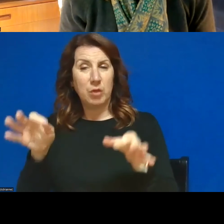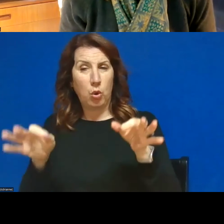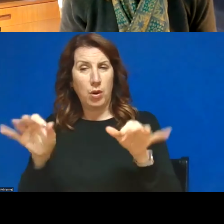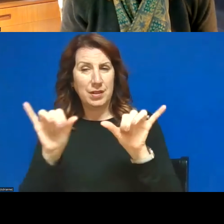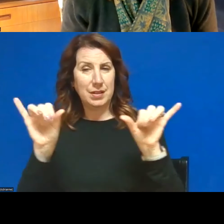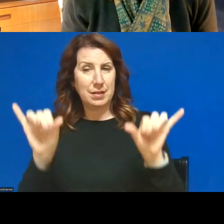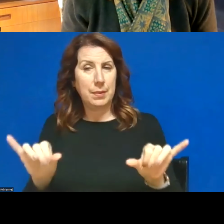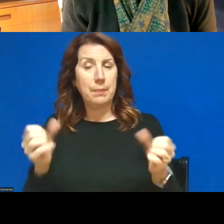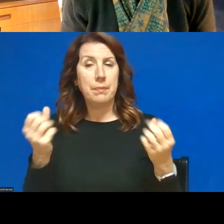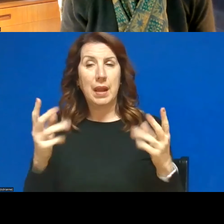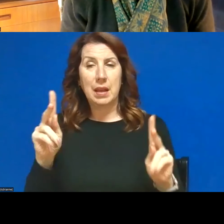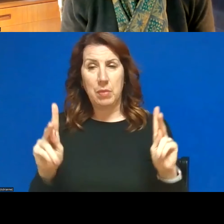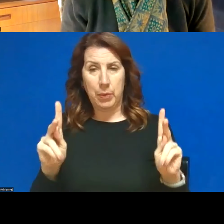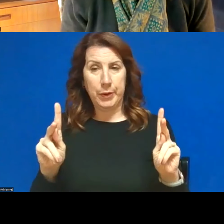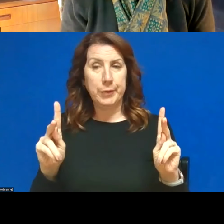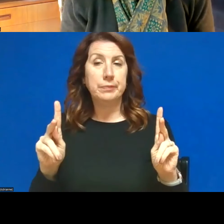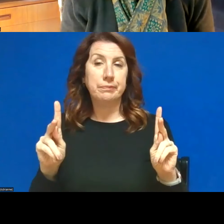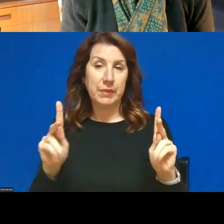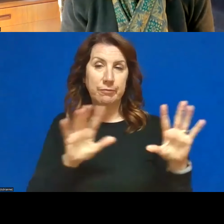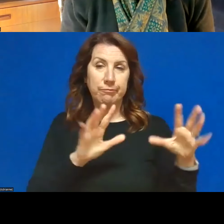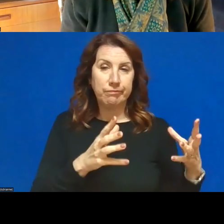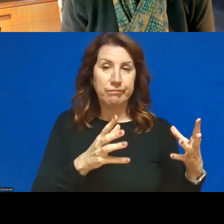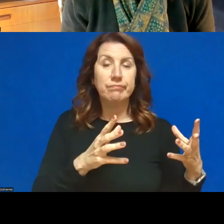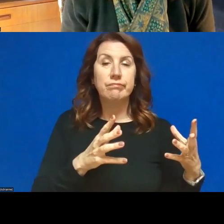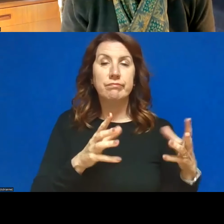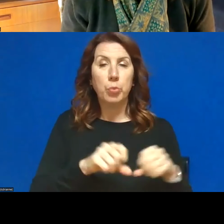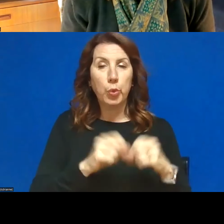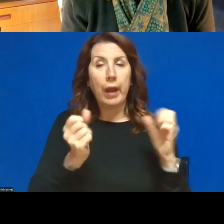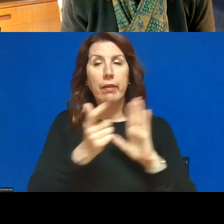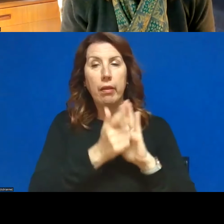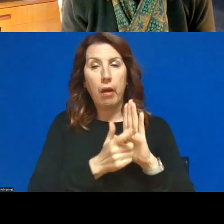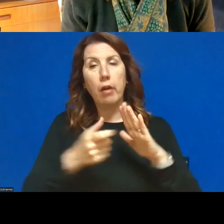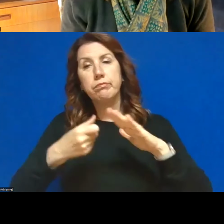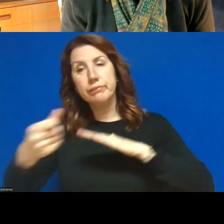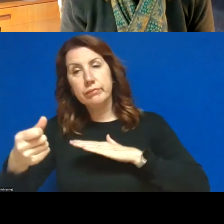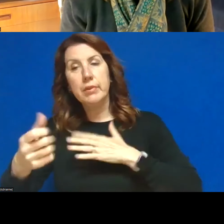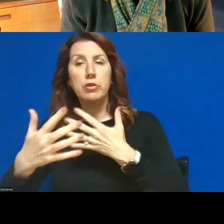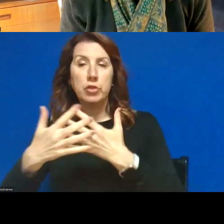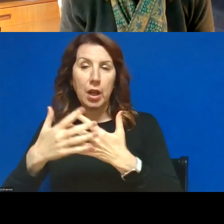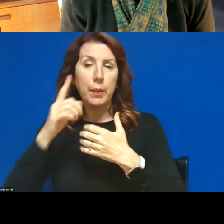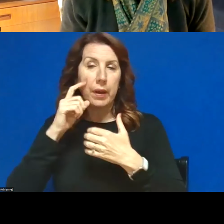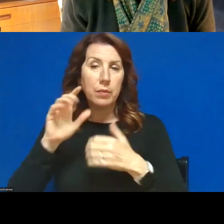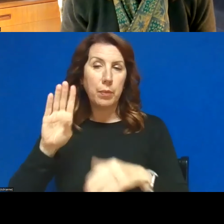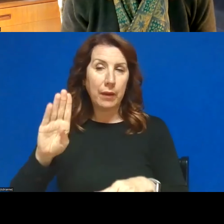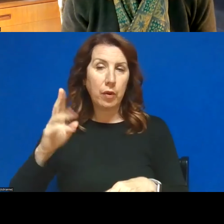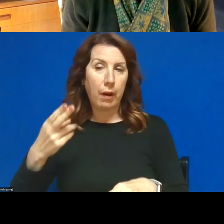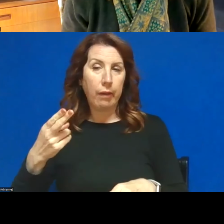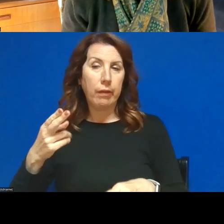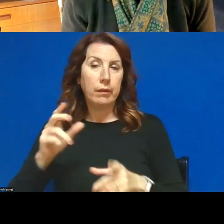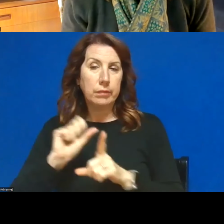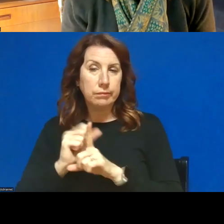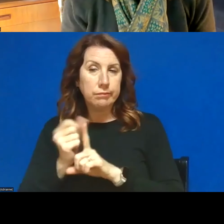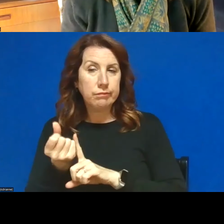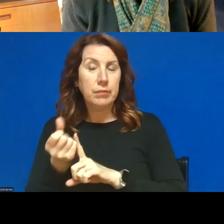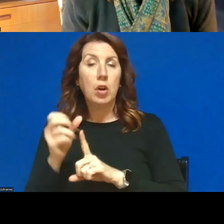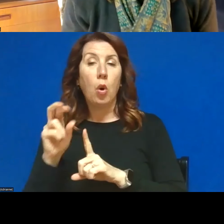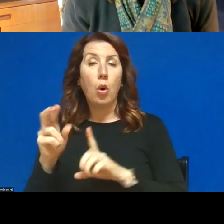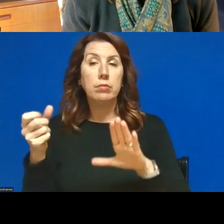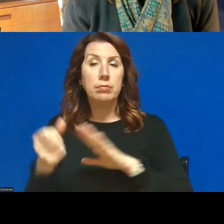population end up being criminalized for their behavioral health condition, which is what we are trying to avoid, or could end up in an